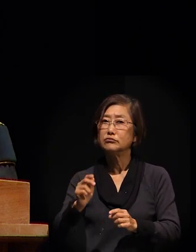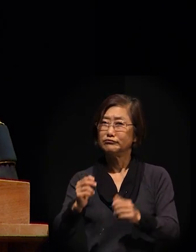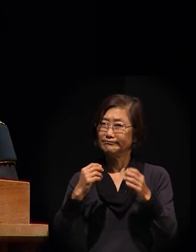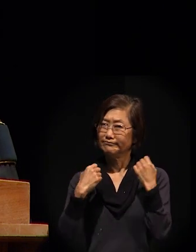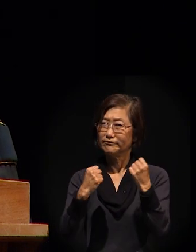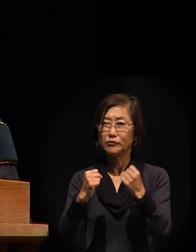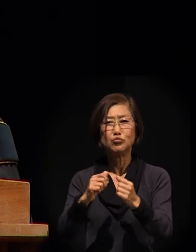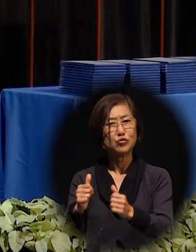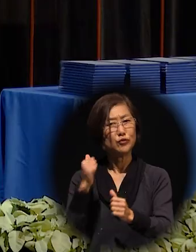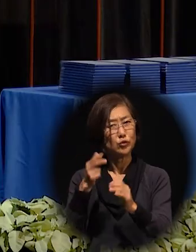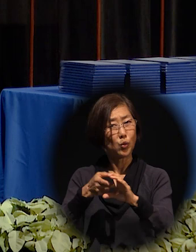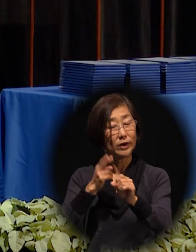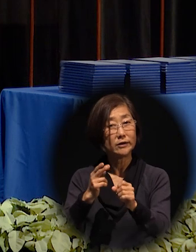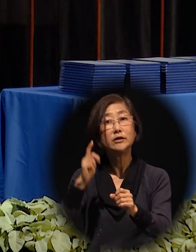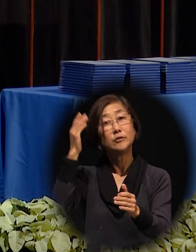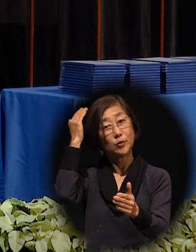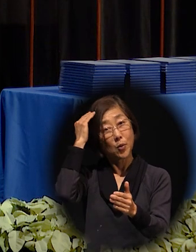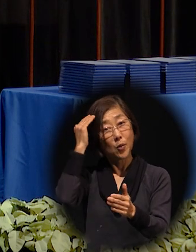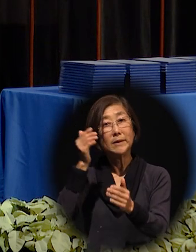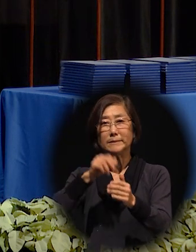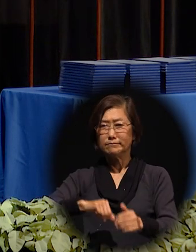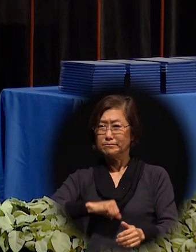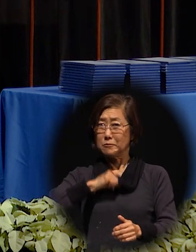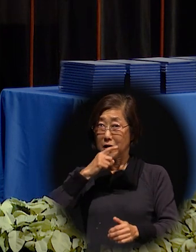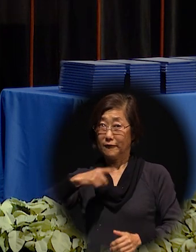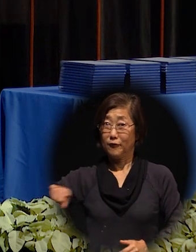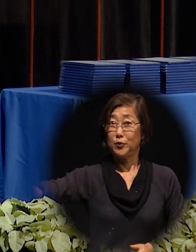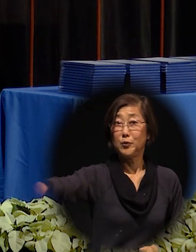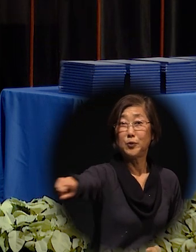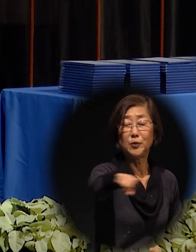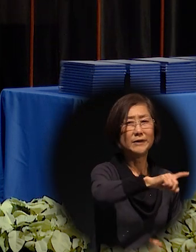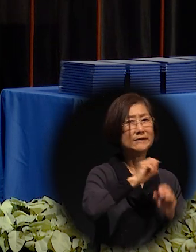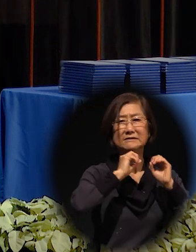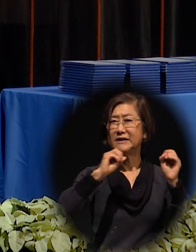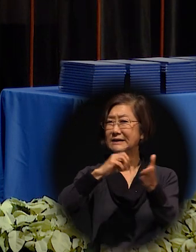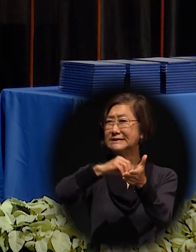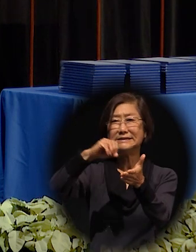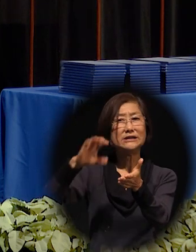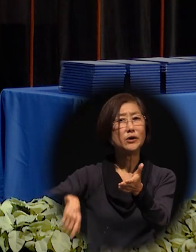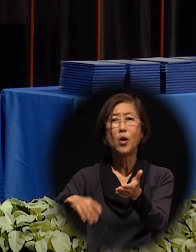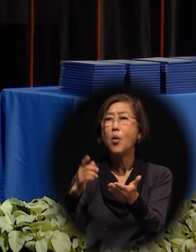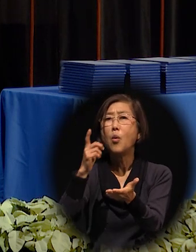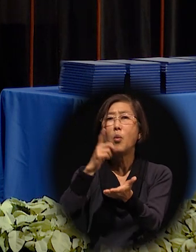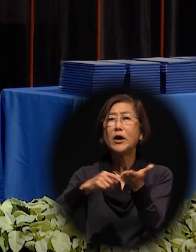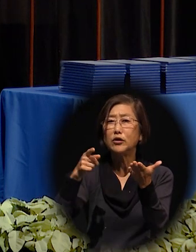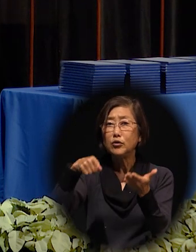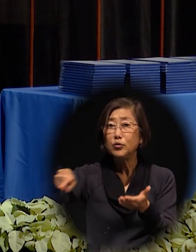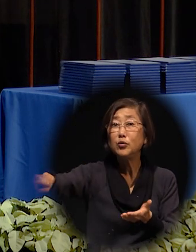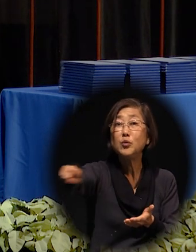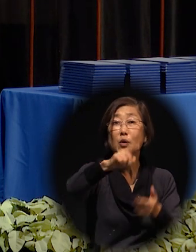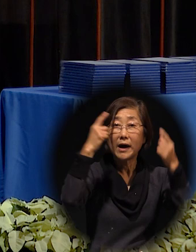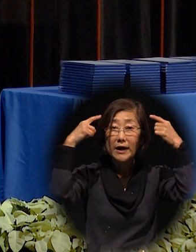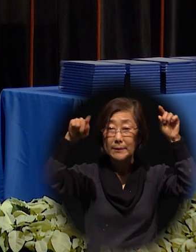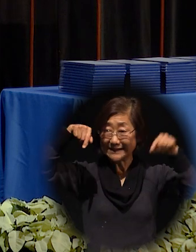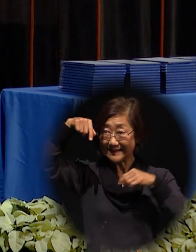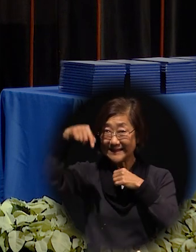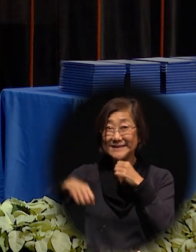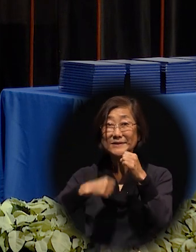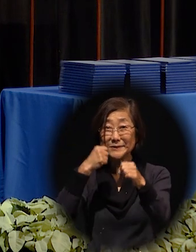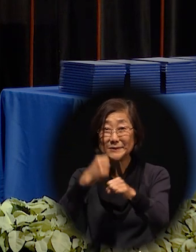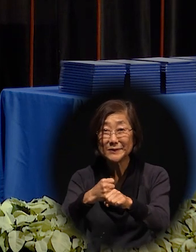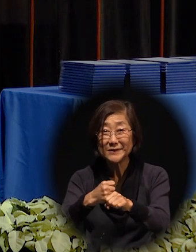you refused to quit. We want you to know that we are immensely proud of you, and nothing can take away from what you